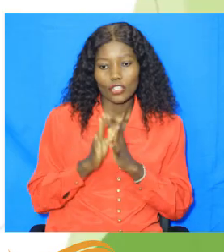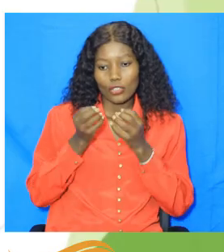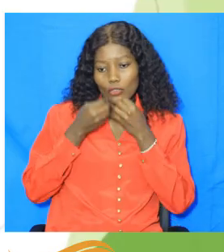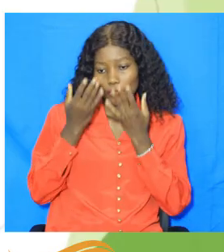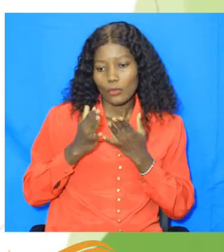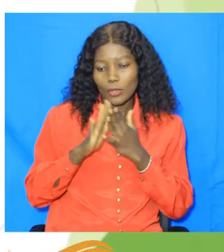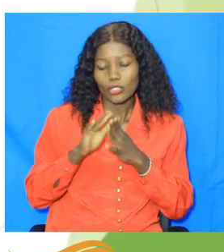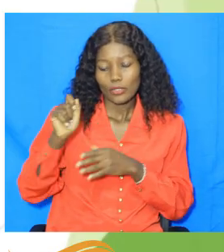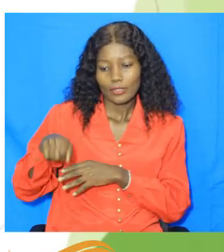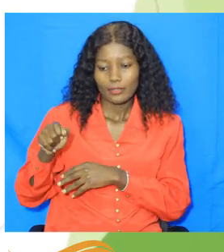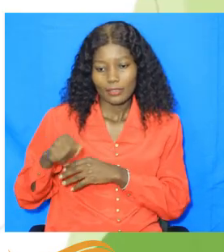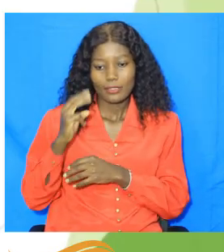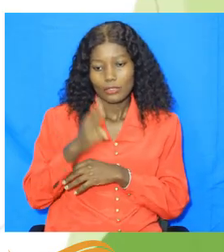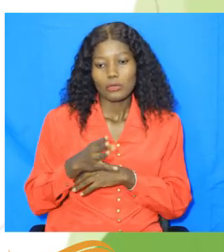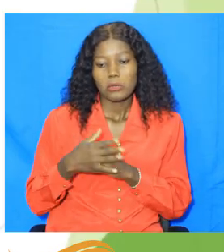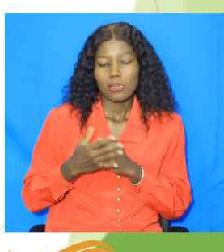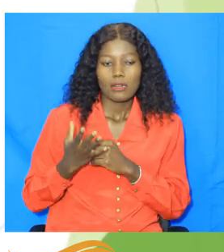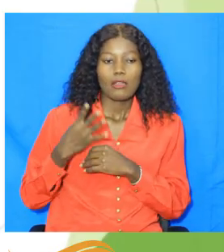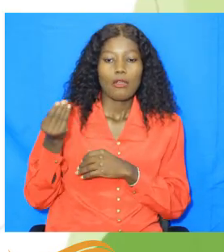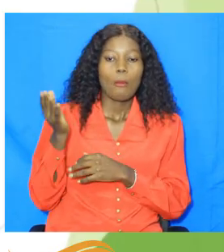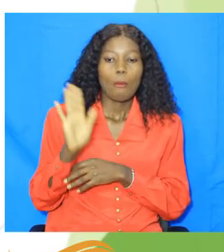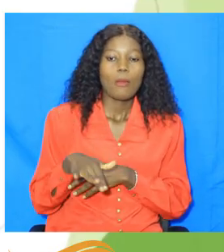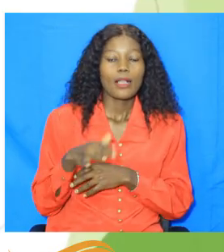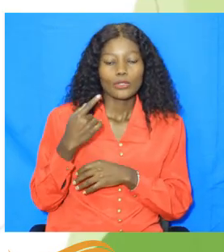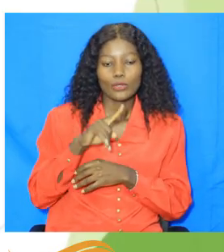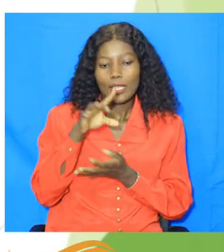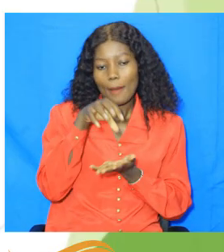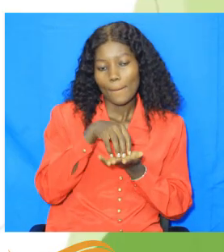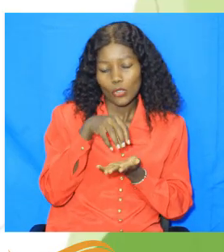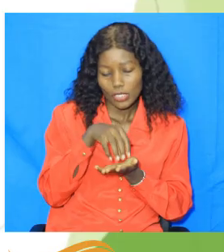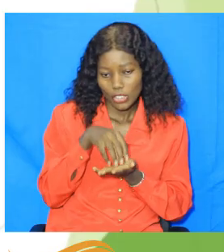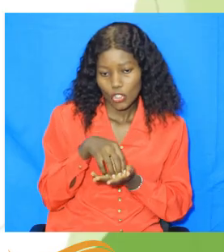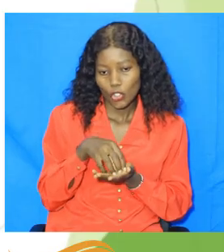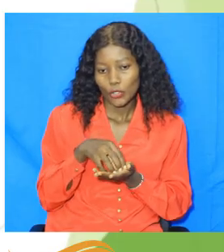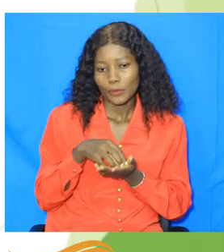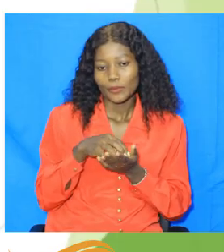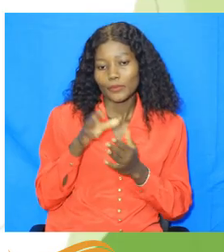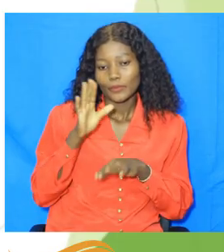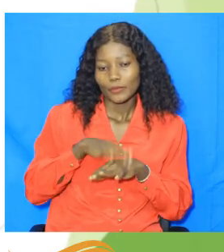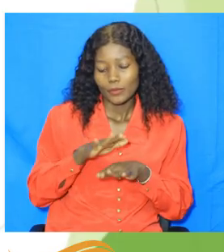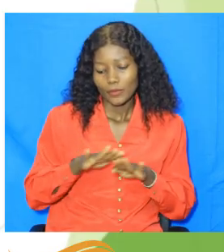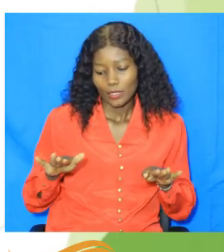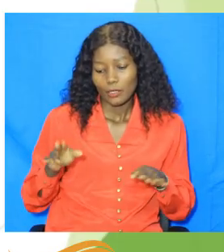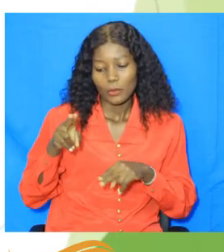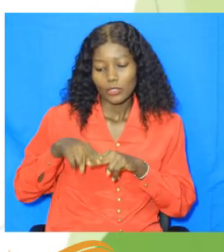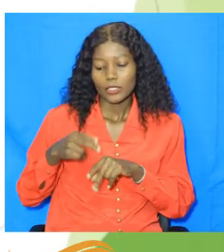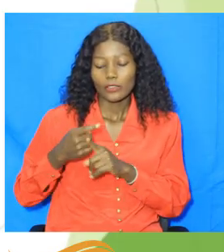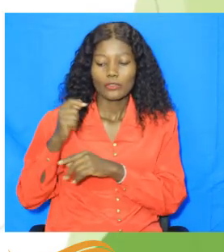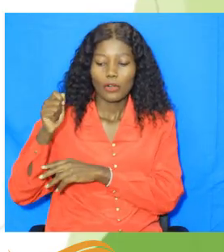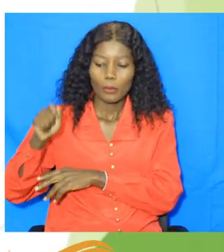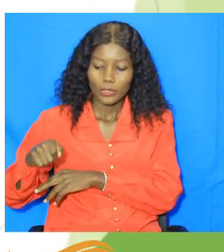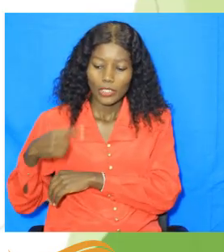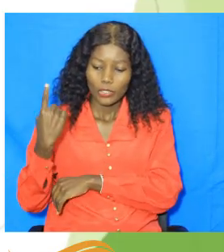judges will take up their positions at the table, sitting from Judge 1 to